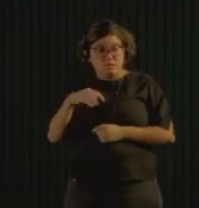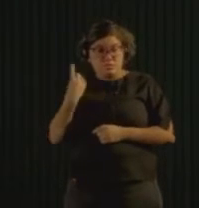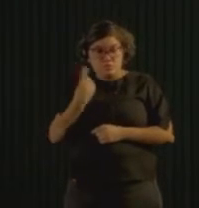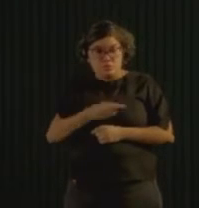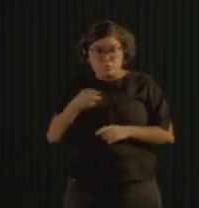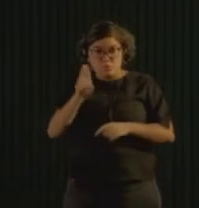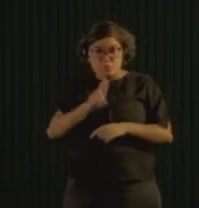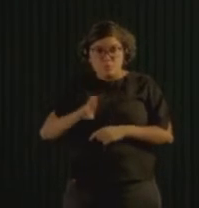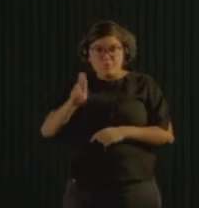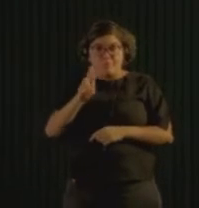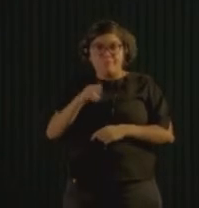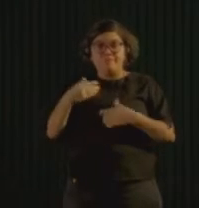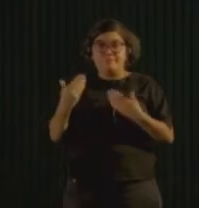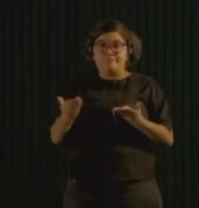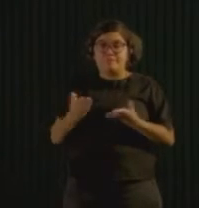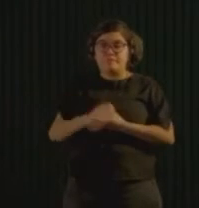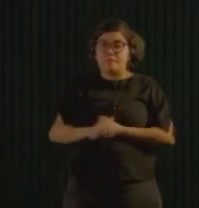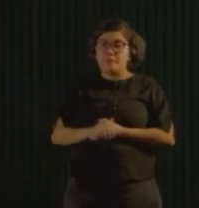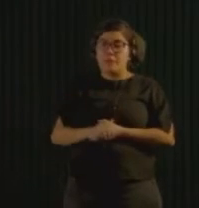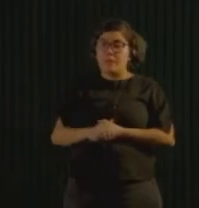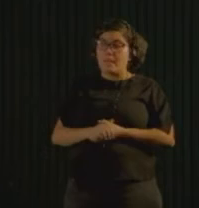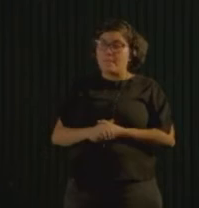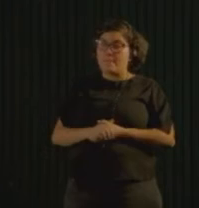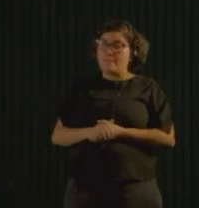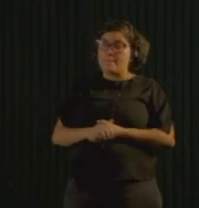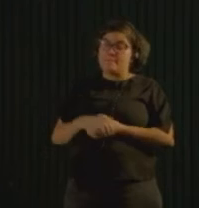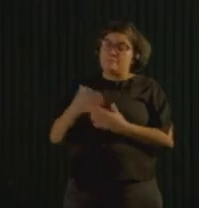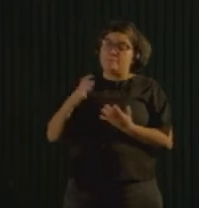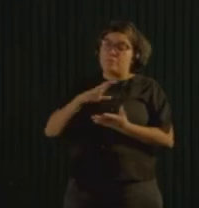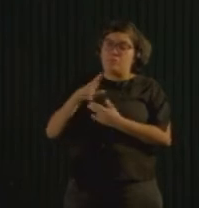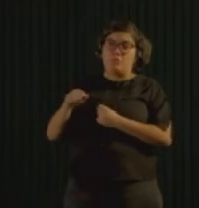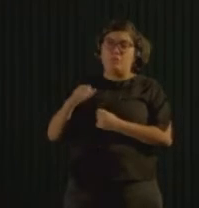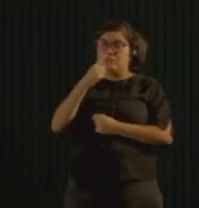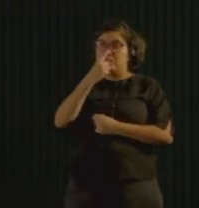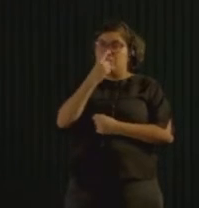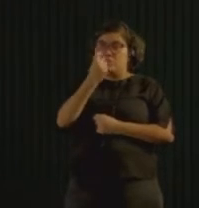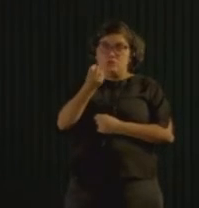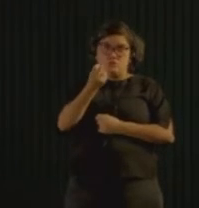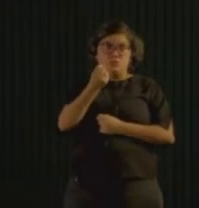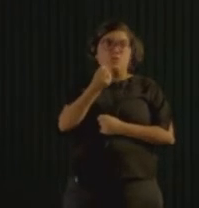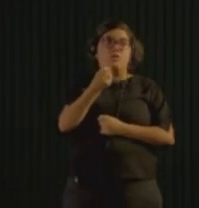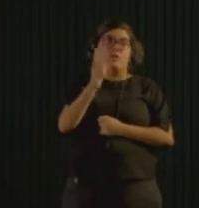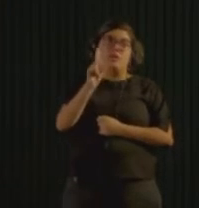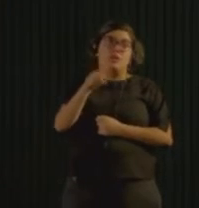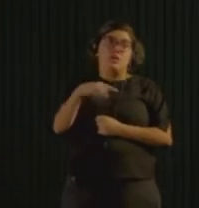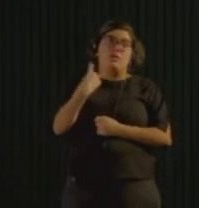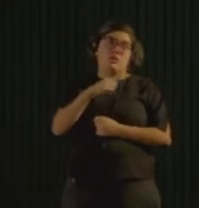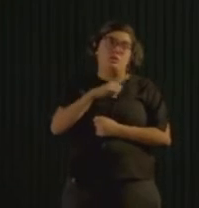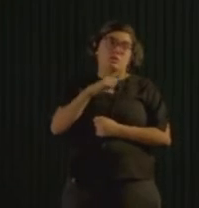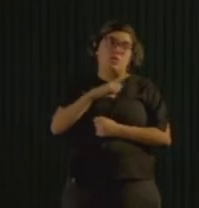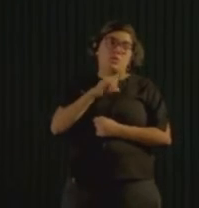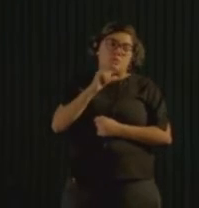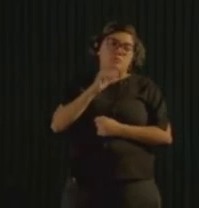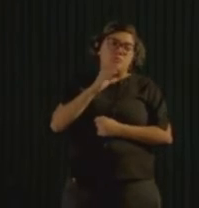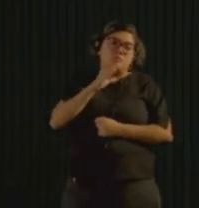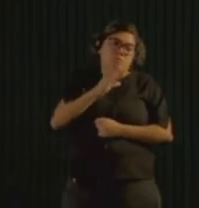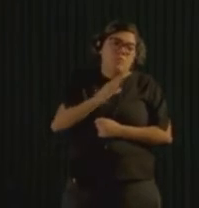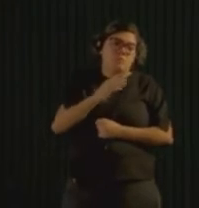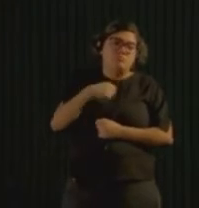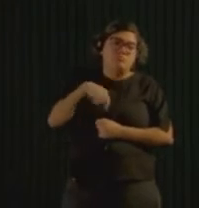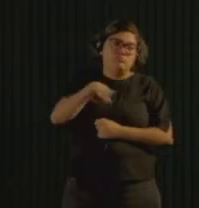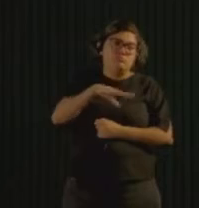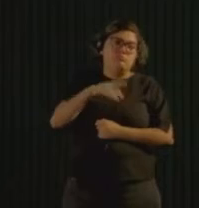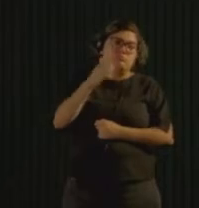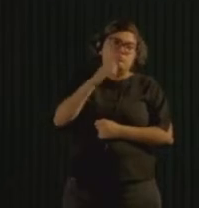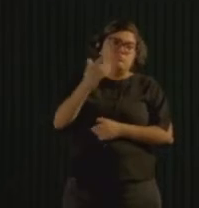at least in the world of waste, right? That's at least where I'll have some domain expertise to share with you. It's always the simplest usually wins. So that's